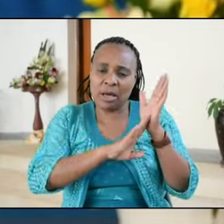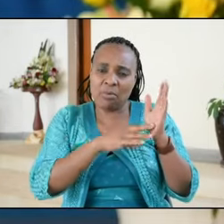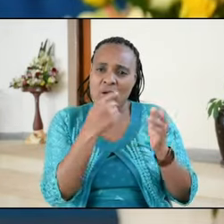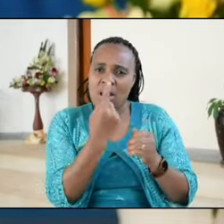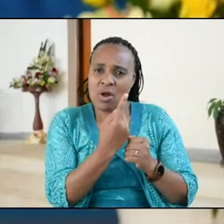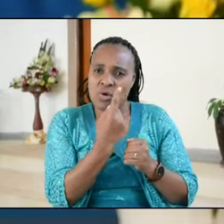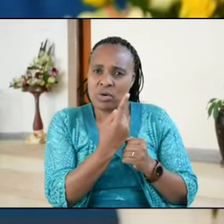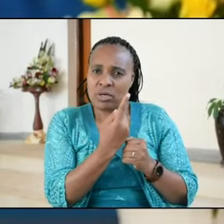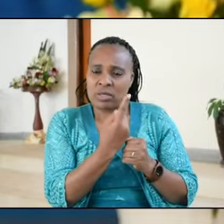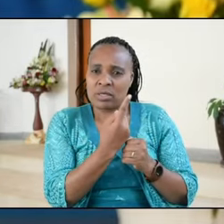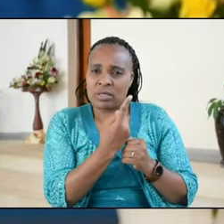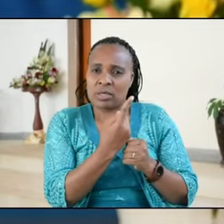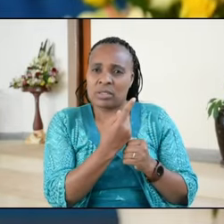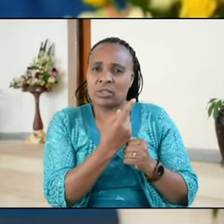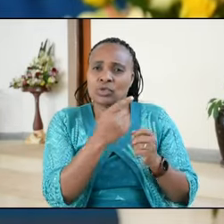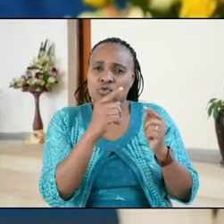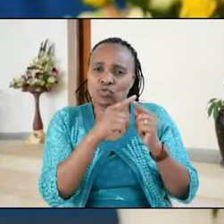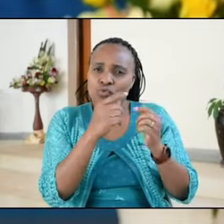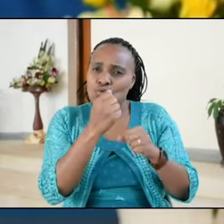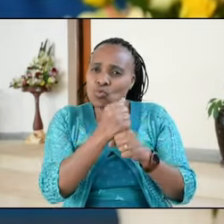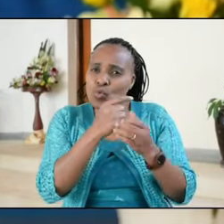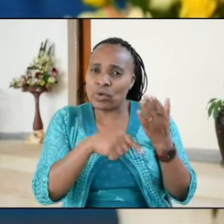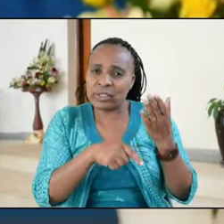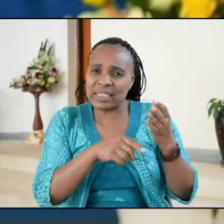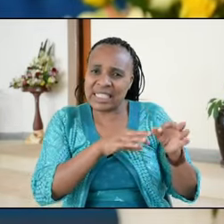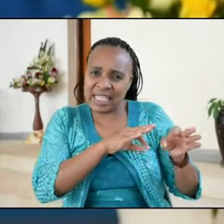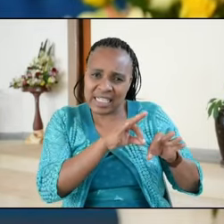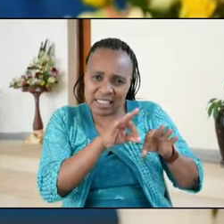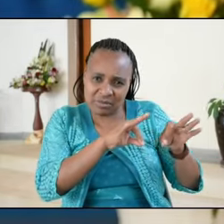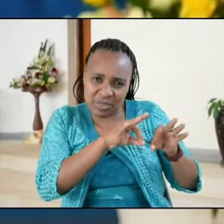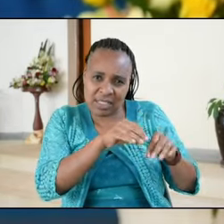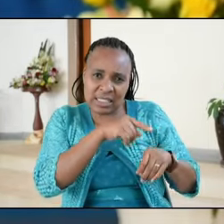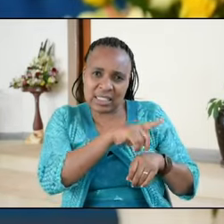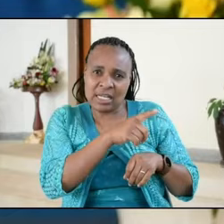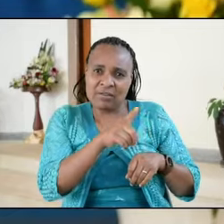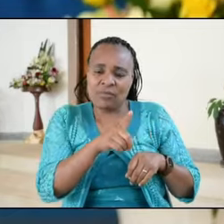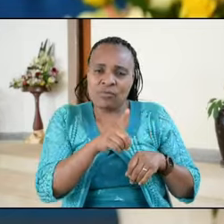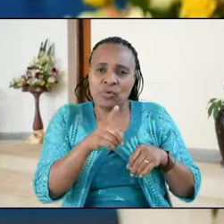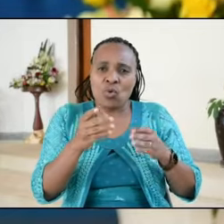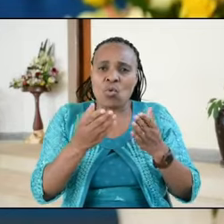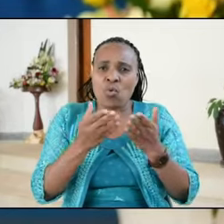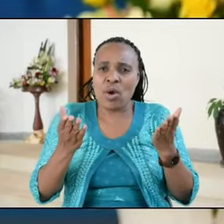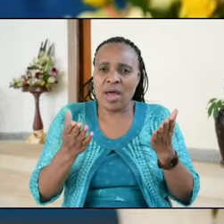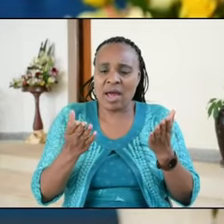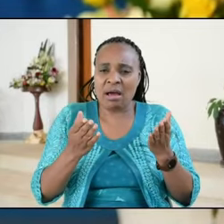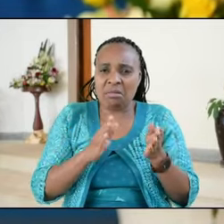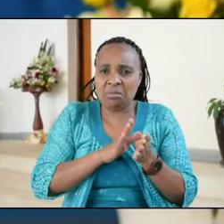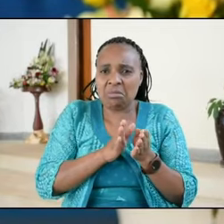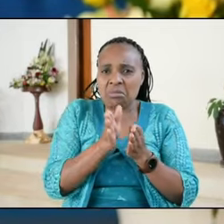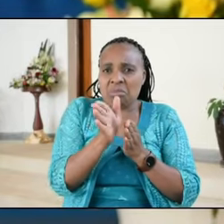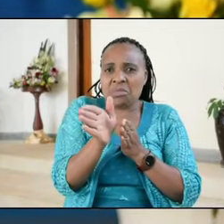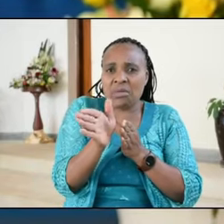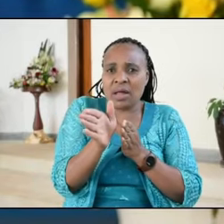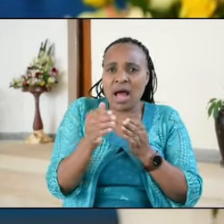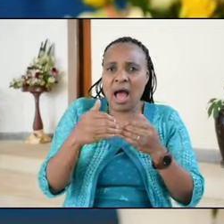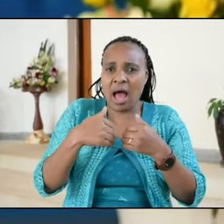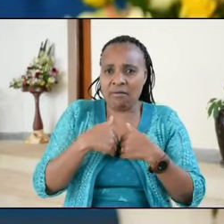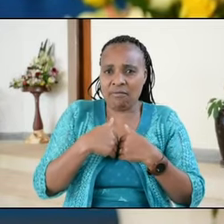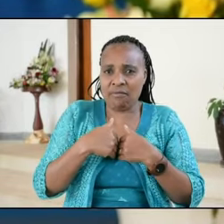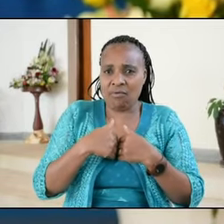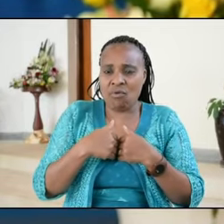alone to explain itself. Where there's a divergent